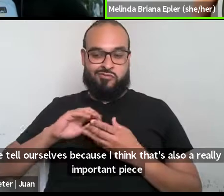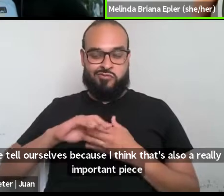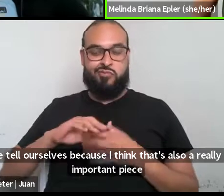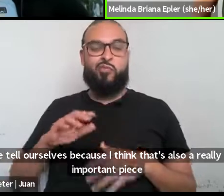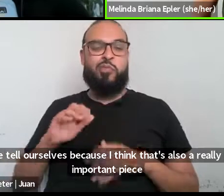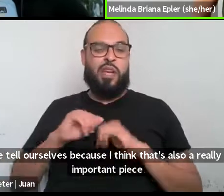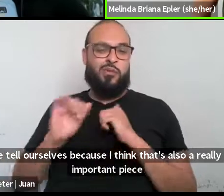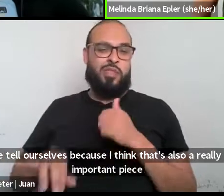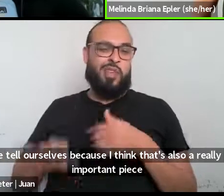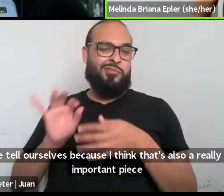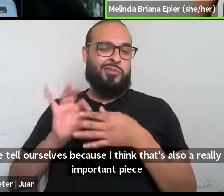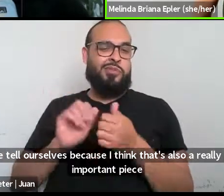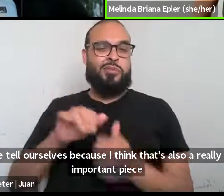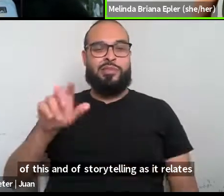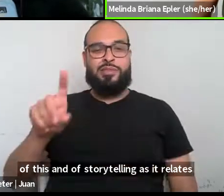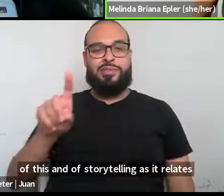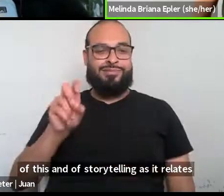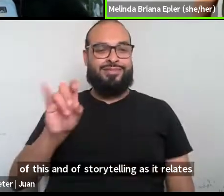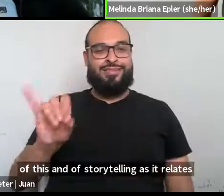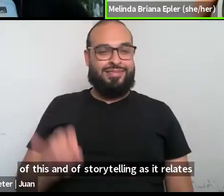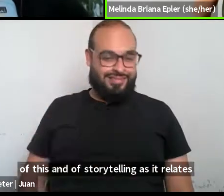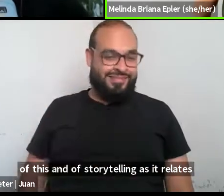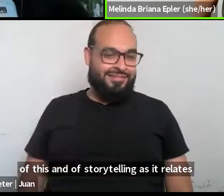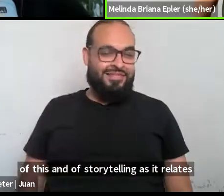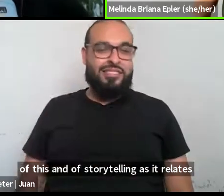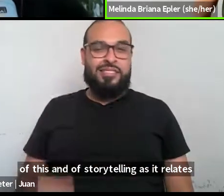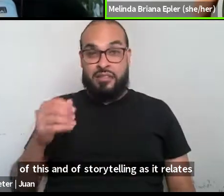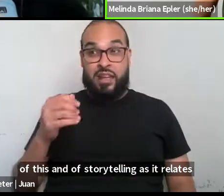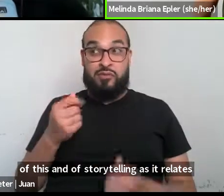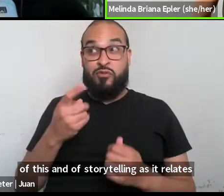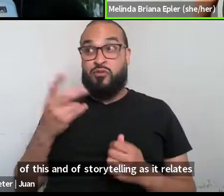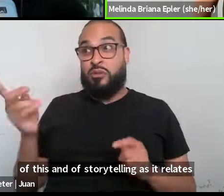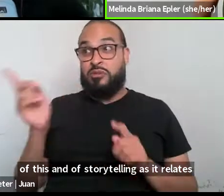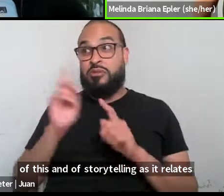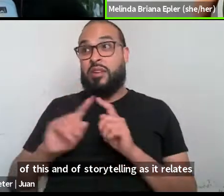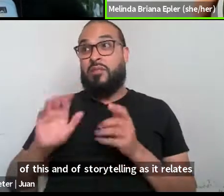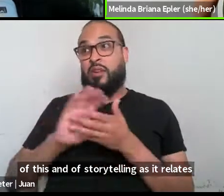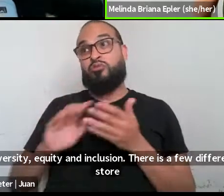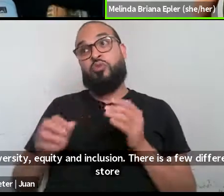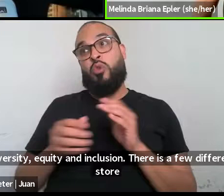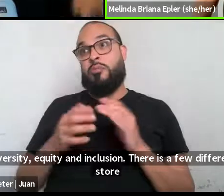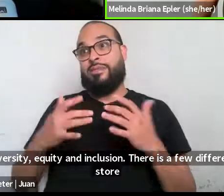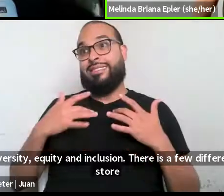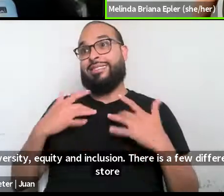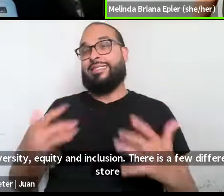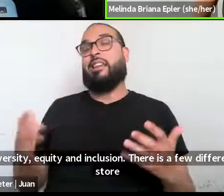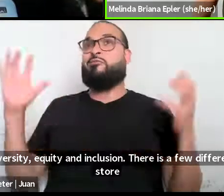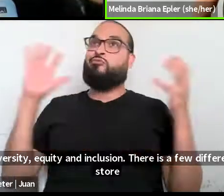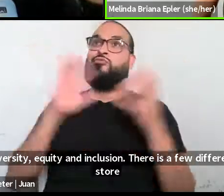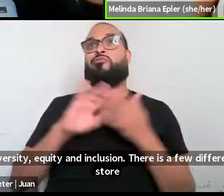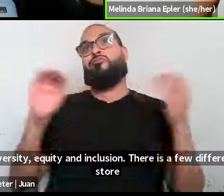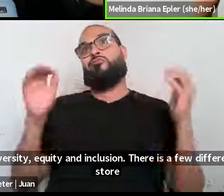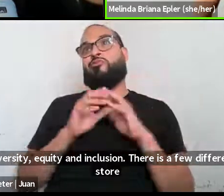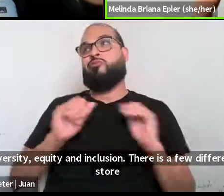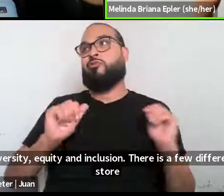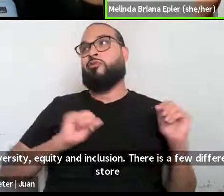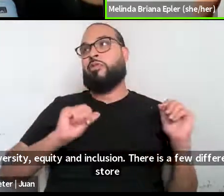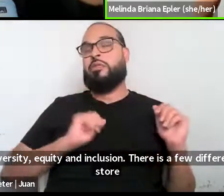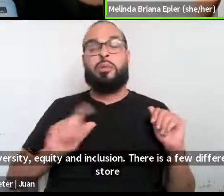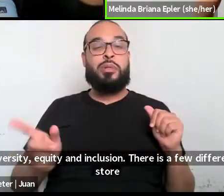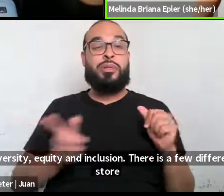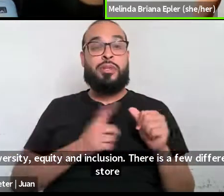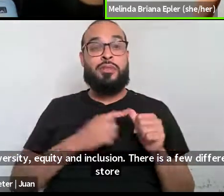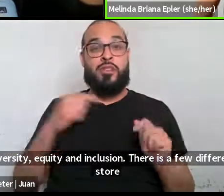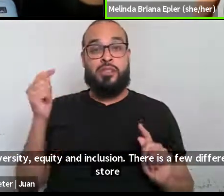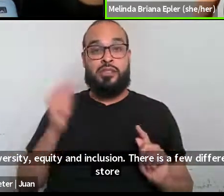equity, and inclusion. There's a few different stories that we tell ourselves. And the first one, I'll go maybe take one at a time. So the first